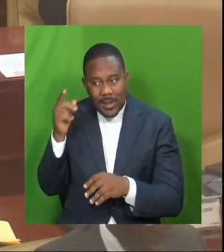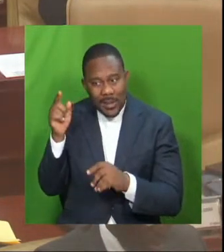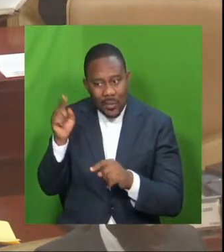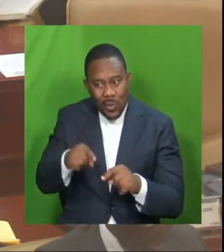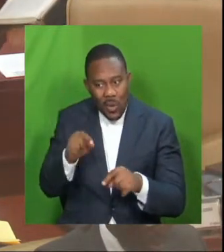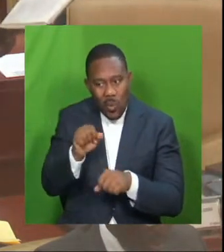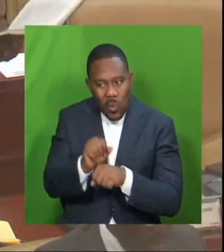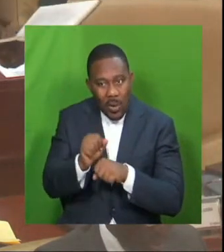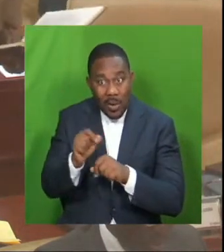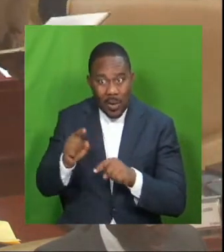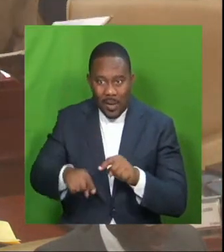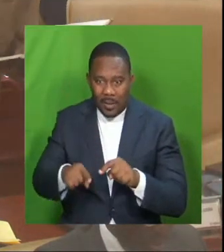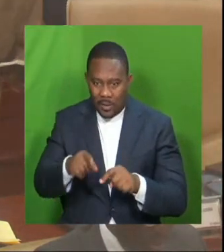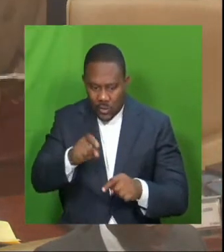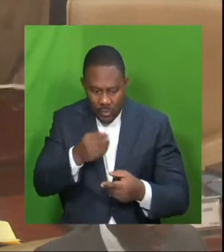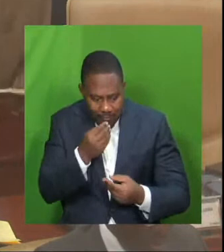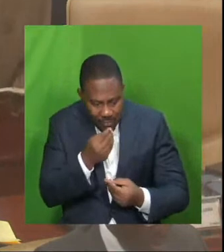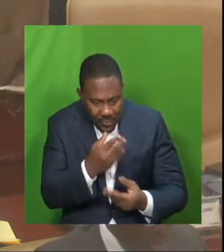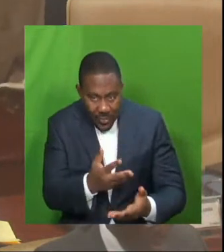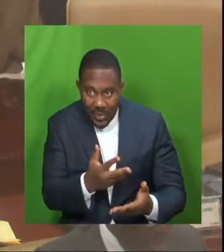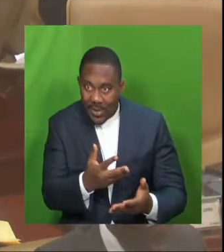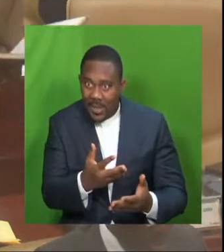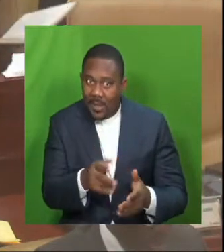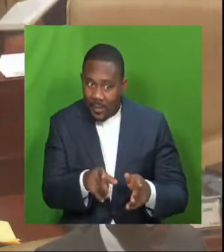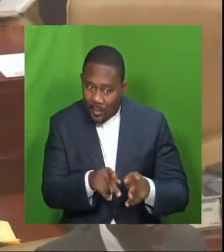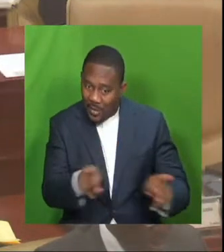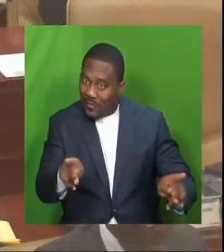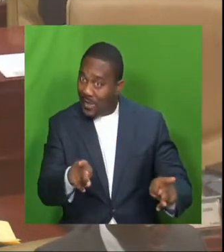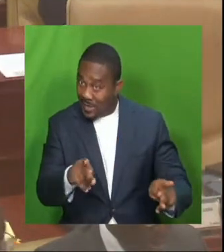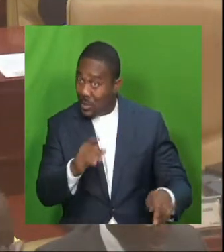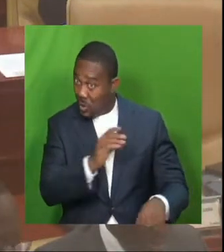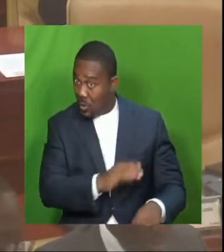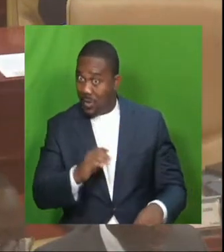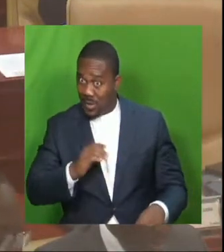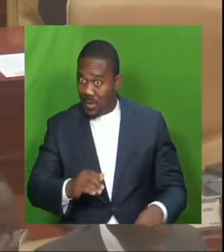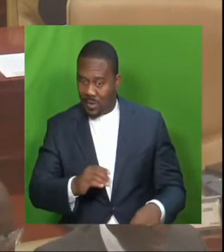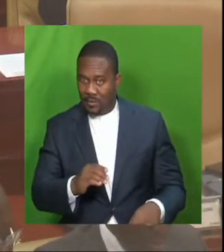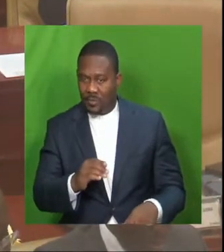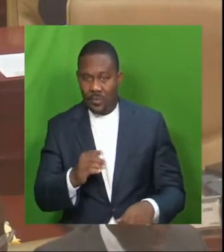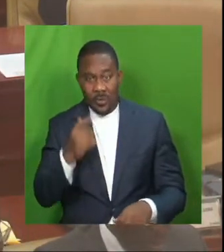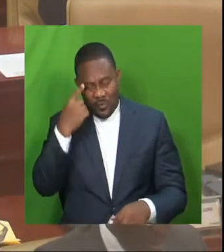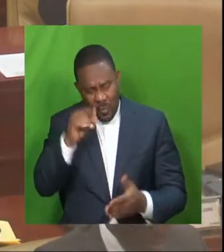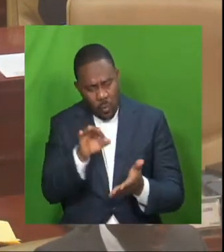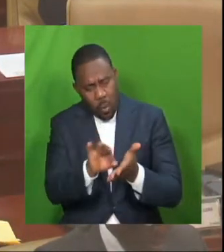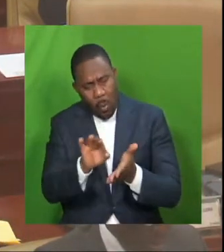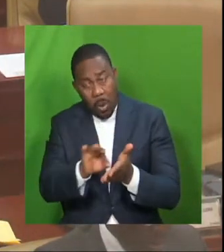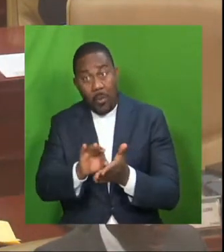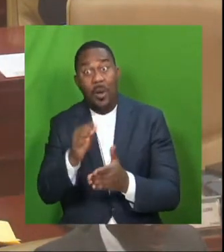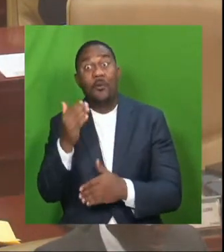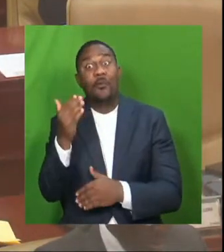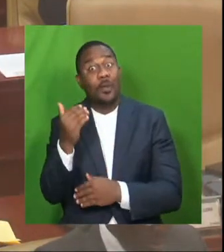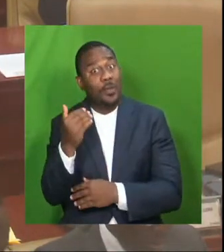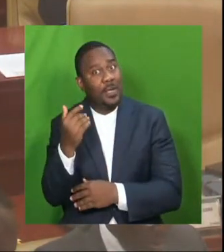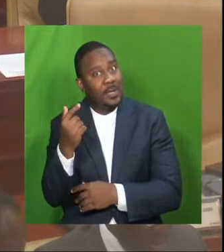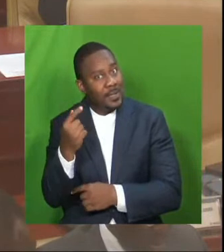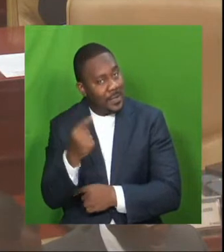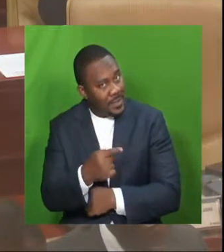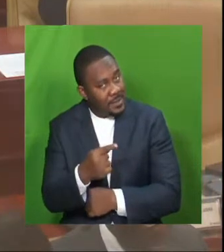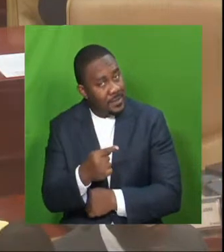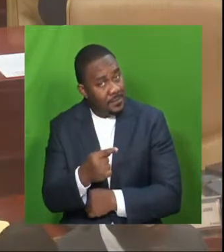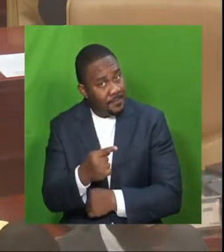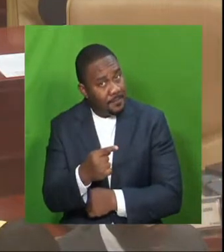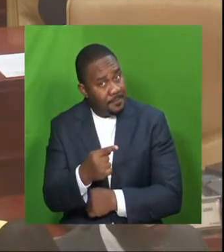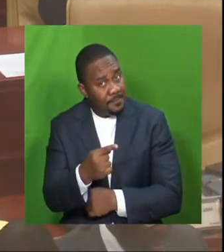on Privileges from 15 sittings of a meeting of Parliament during any period that Parliament has been summoned to meet